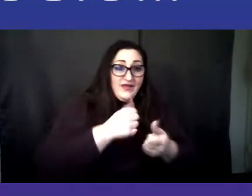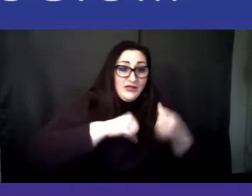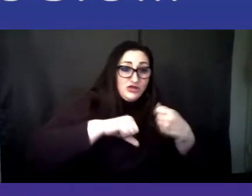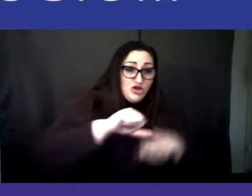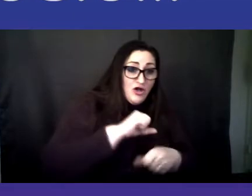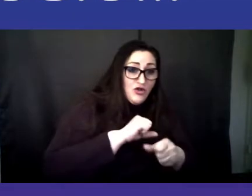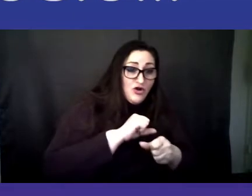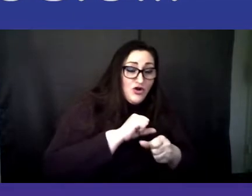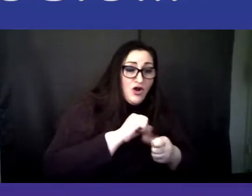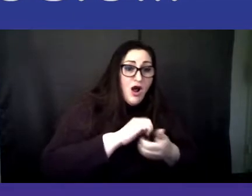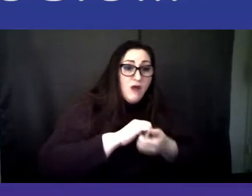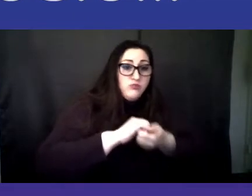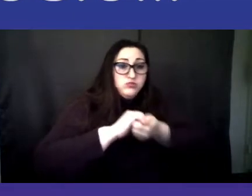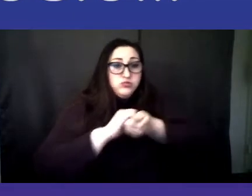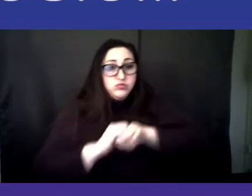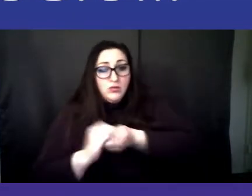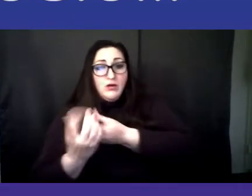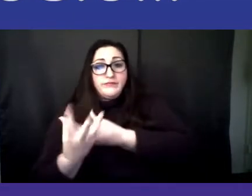where we see